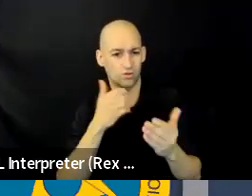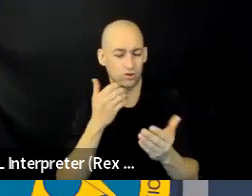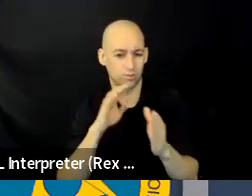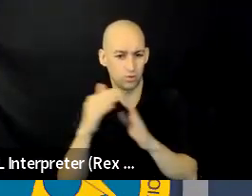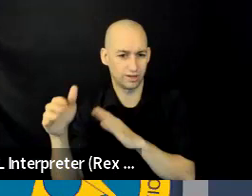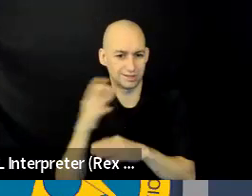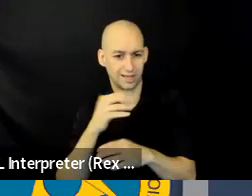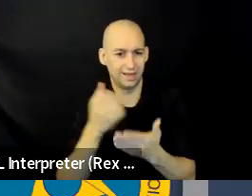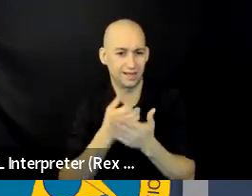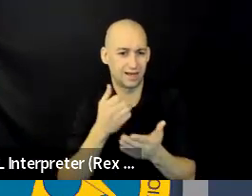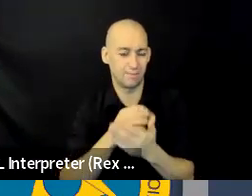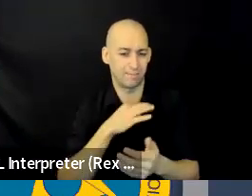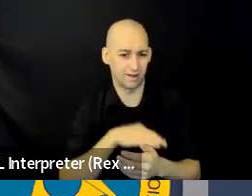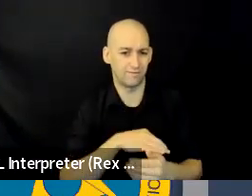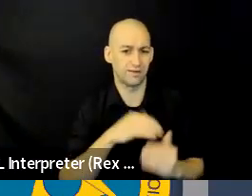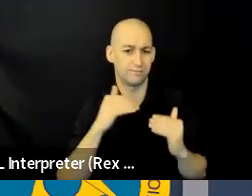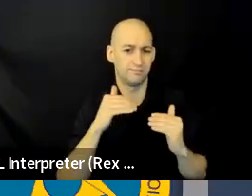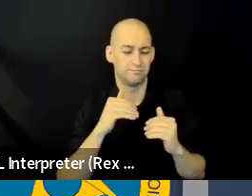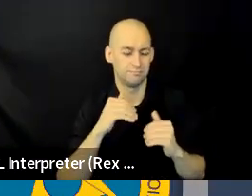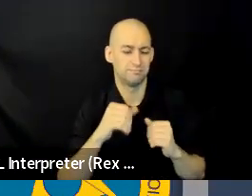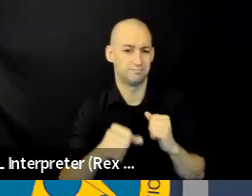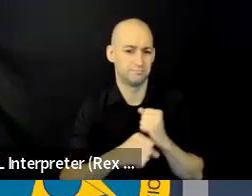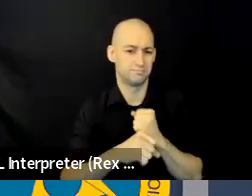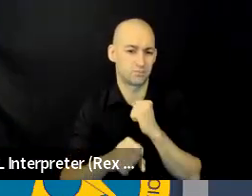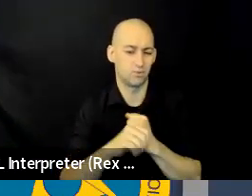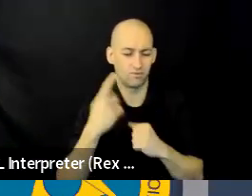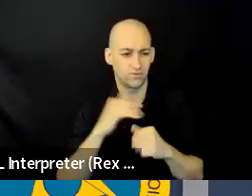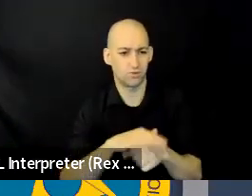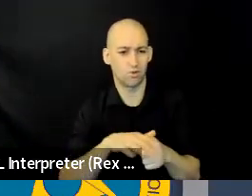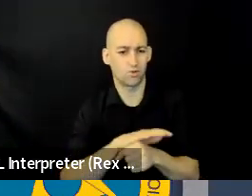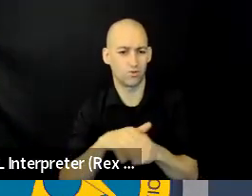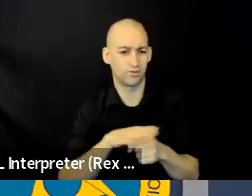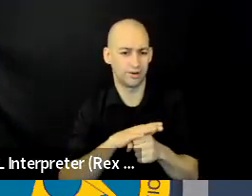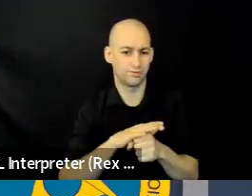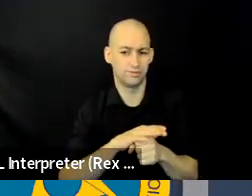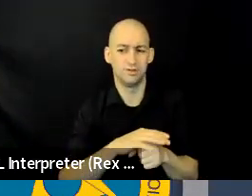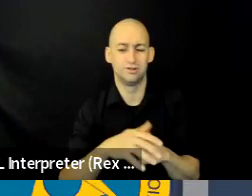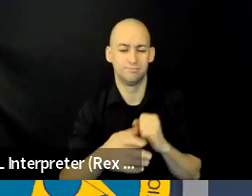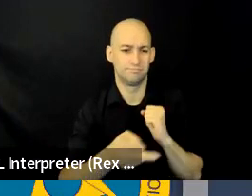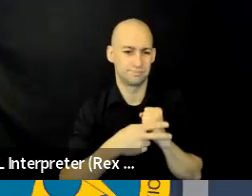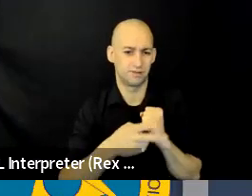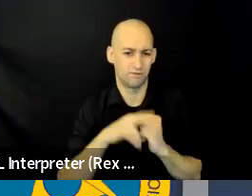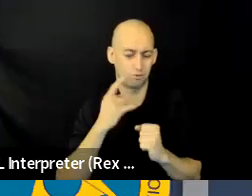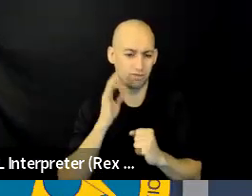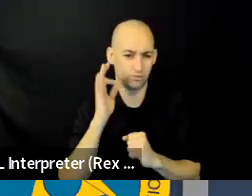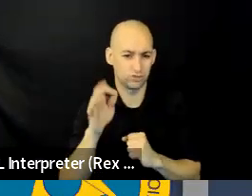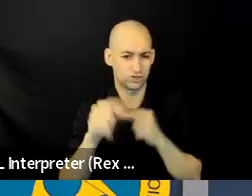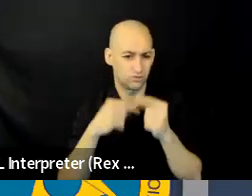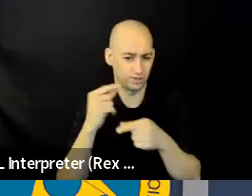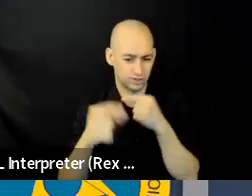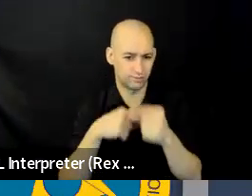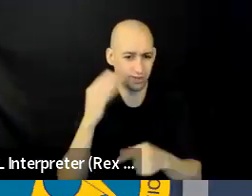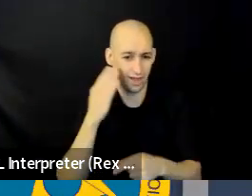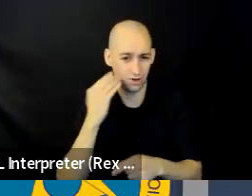benefit that enhances the local region while safeguarding the environment for the future generations. I know you have two options, and